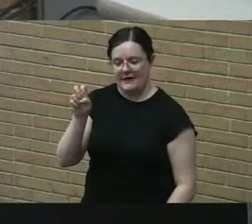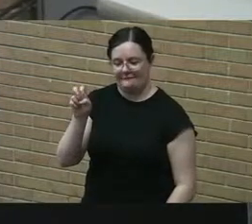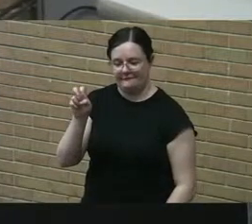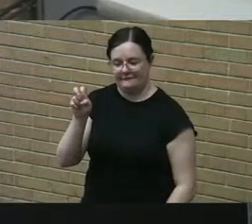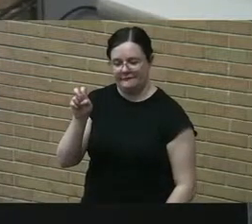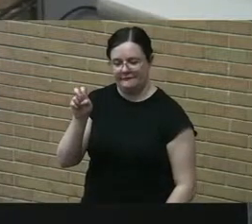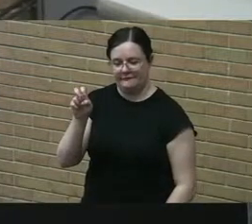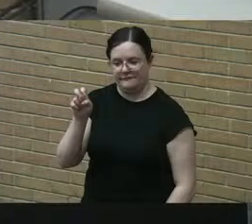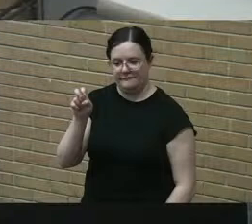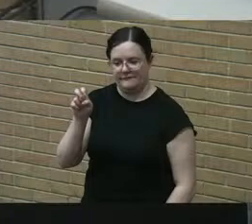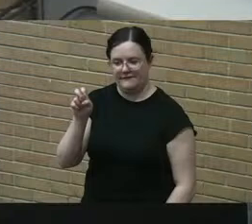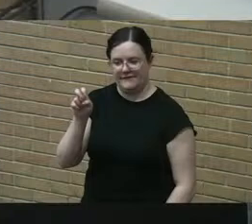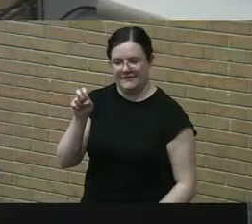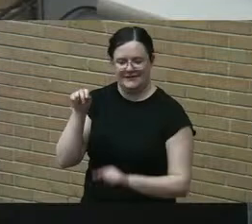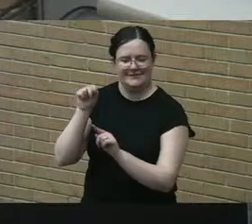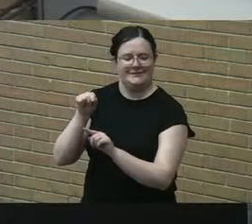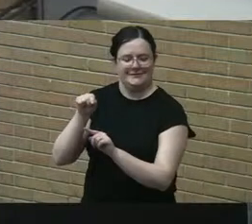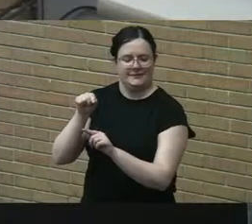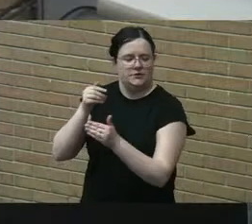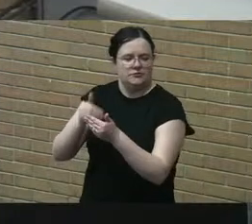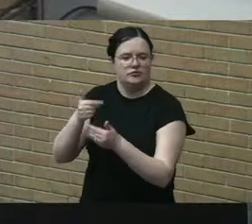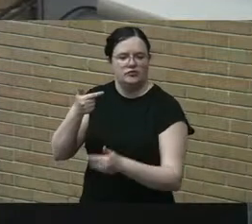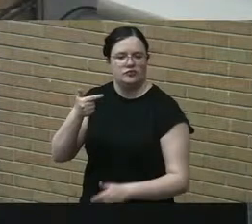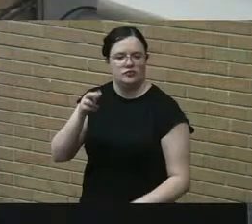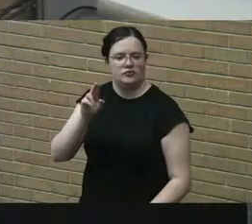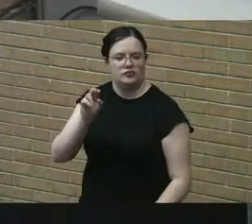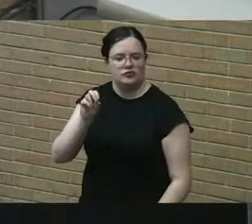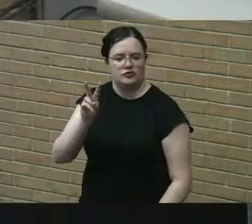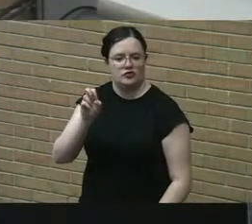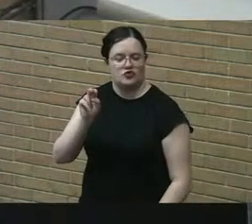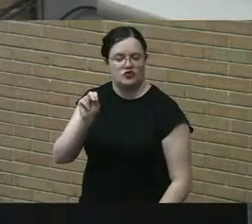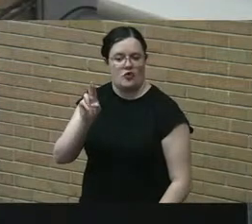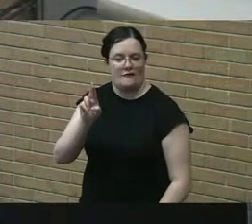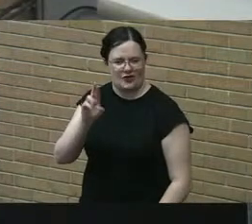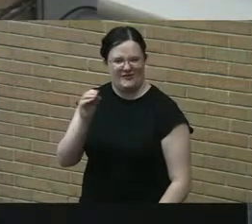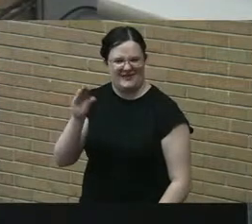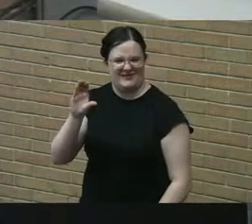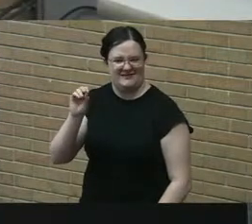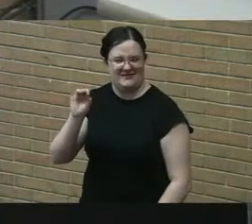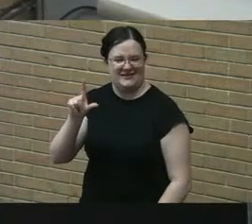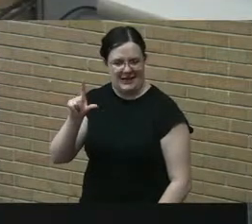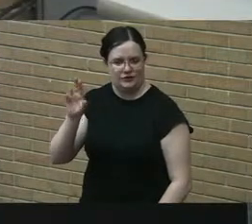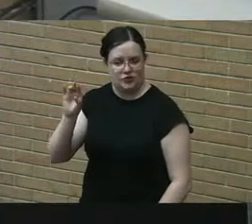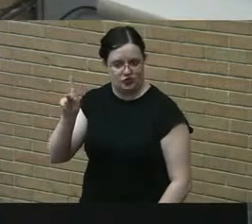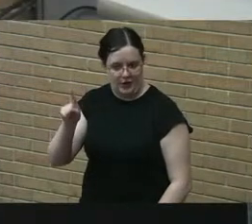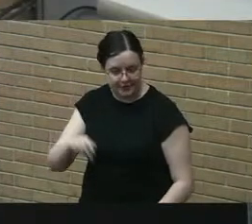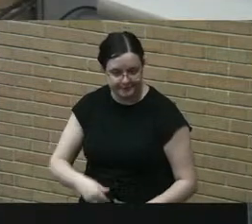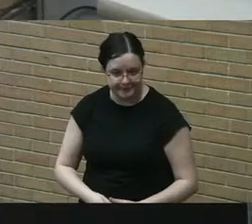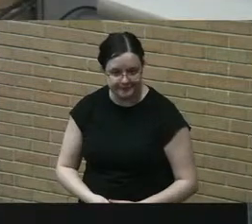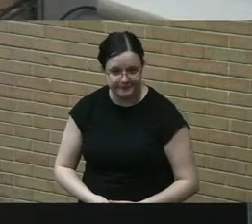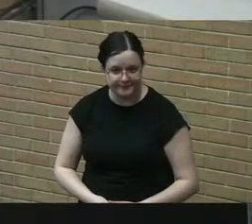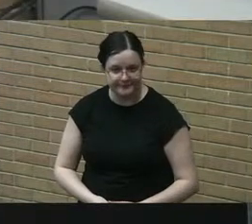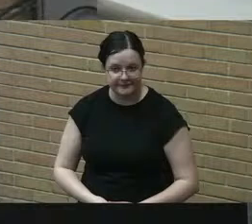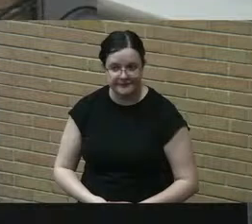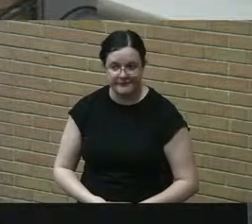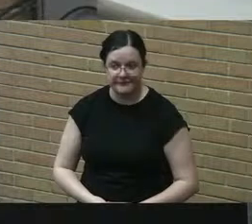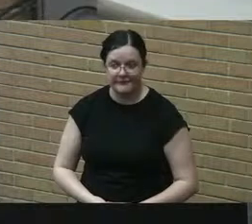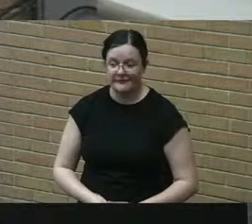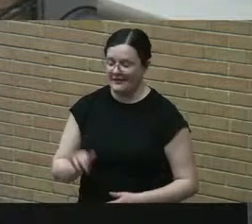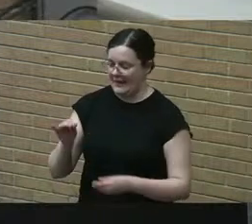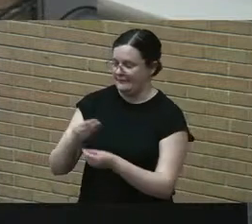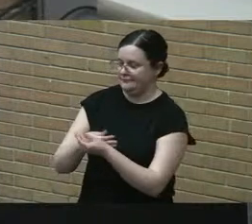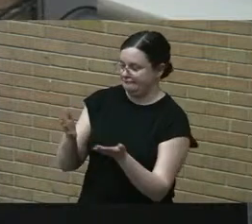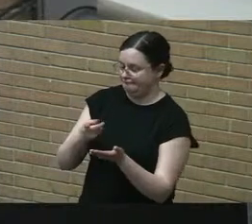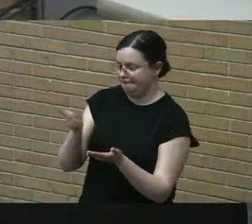Highland Avenue at Grosvenor, Pelham, and Council Rock. And that now has been circulated to the board, and I think we're